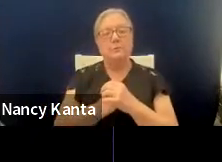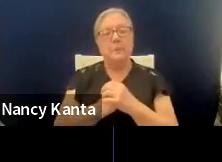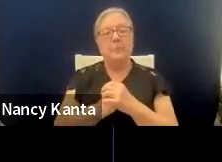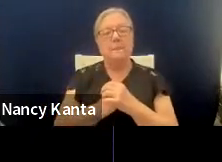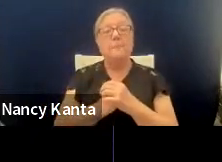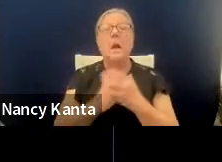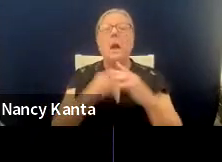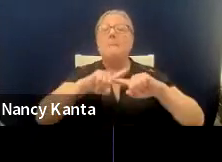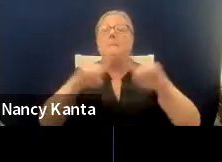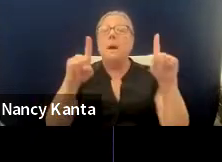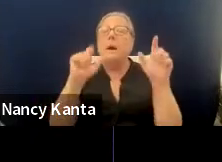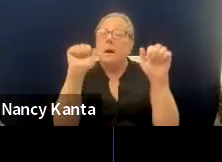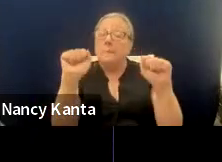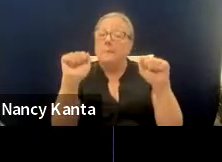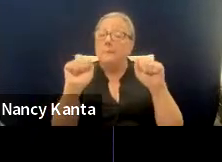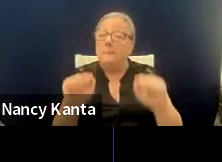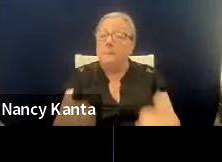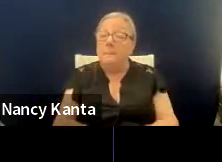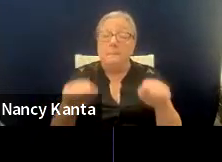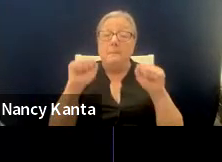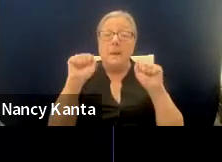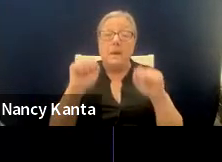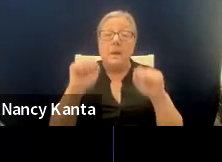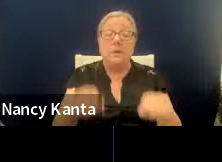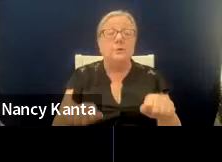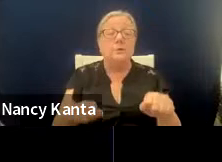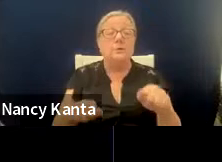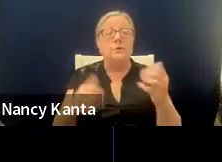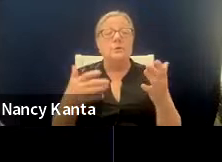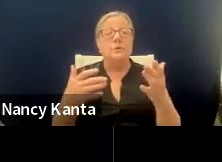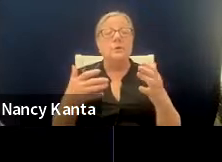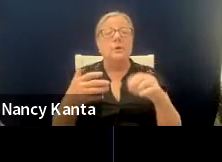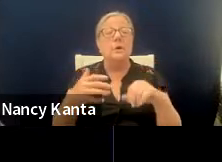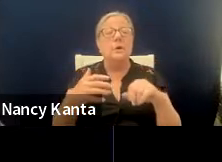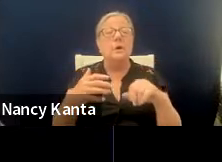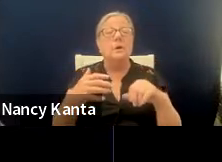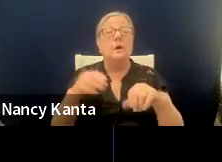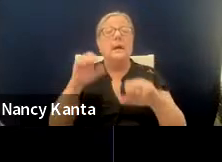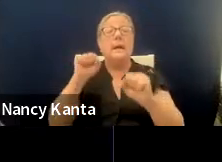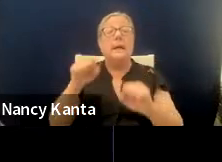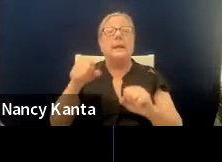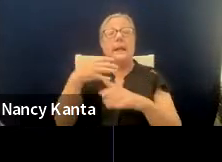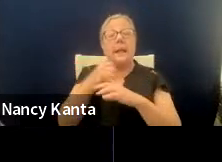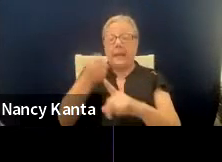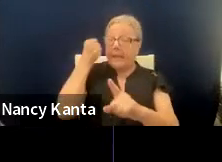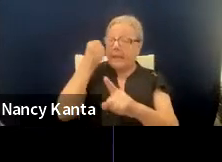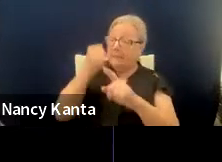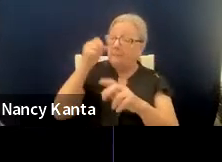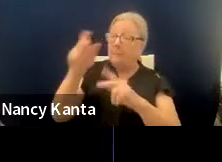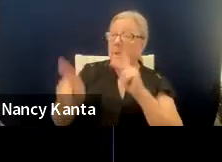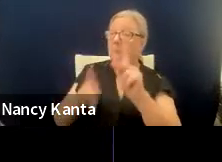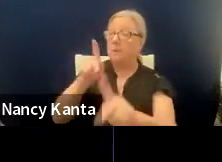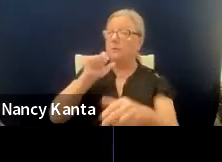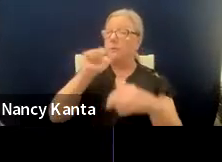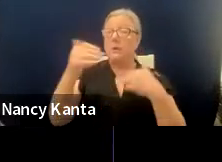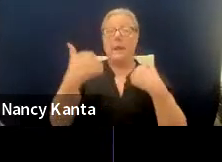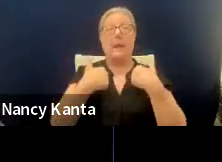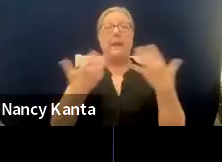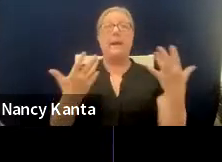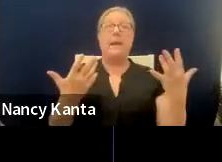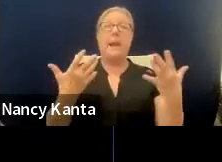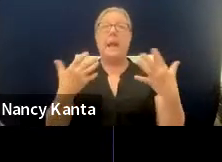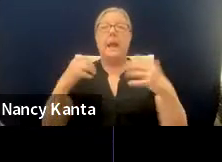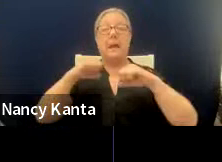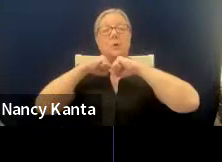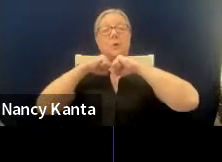potential for the impact of the people around the bridge who don't have that kind of protection of a private vehicle to